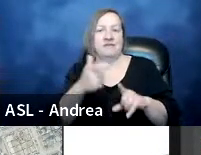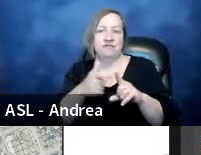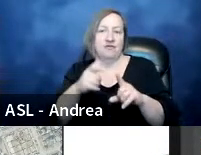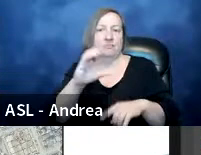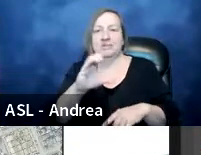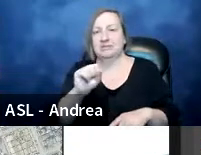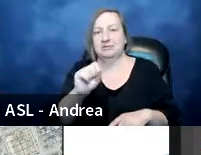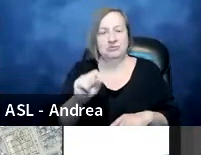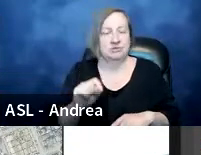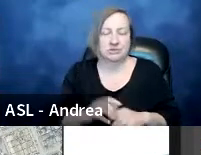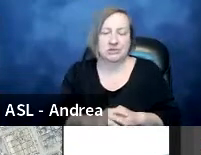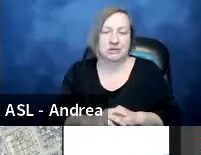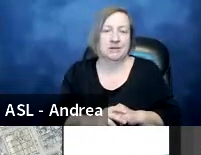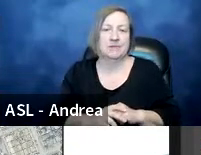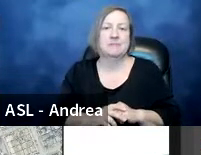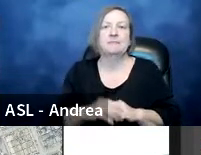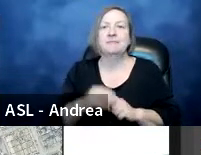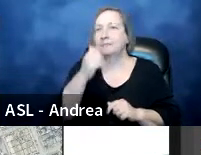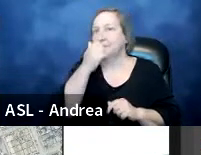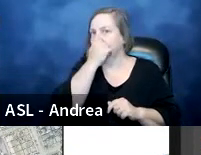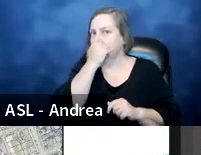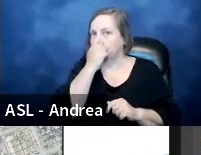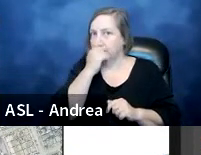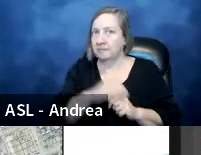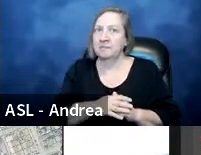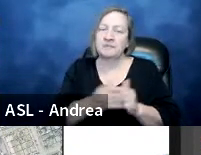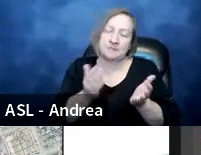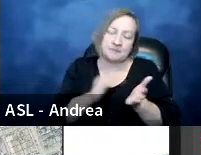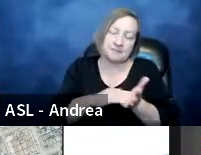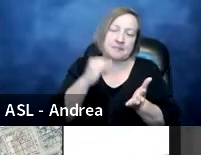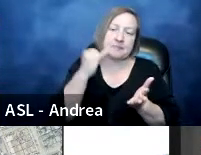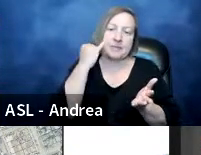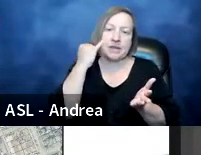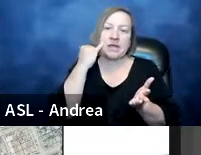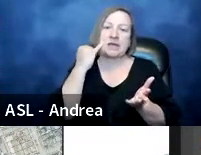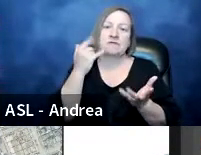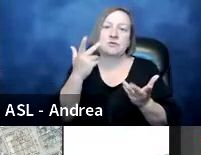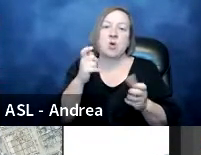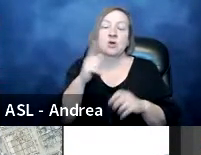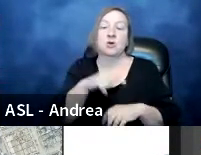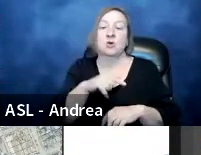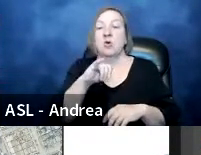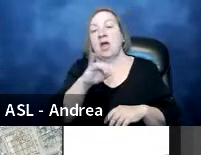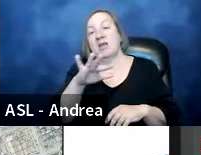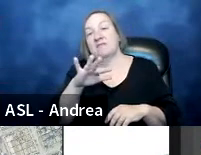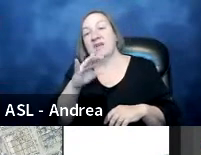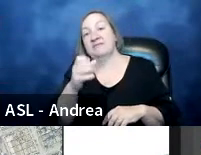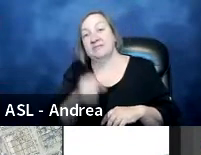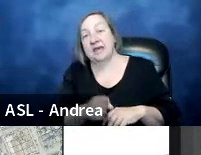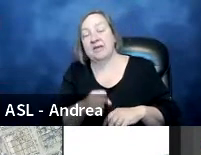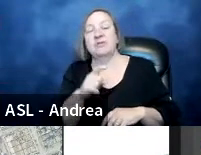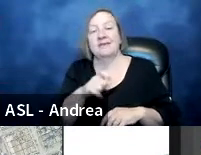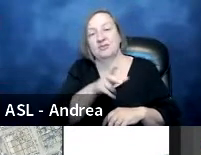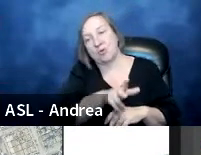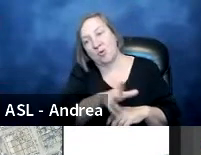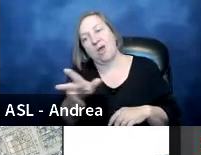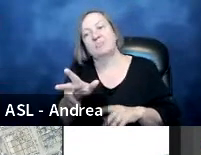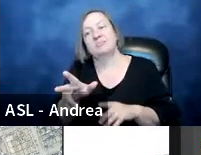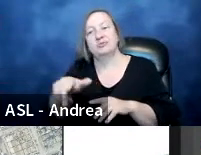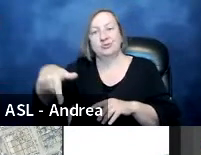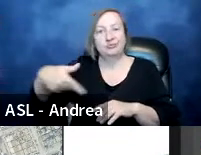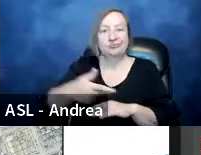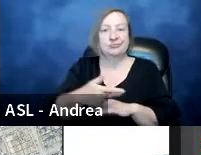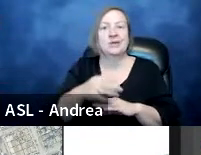southbound I-5. And again, if you're going to head to I-5 southbound, you'd go up to Mill Plain and get